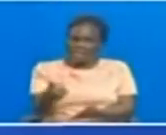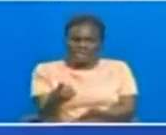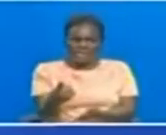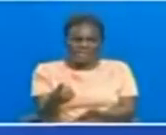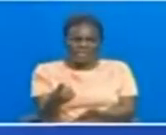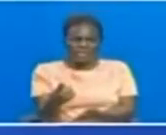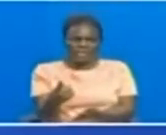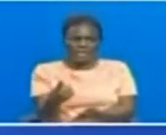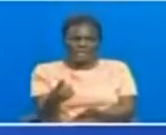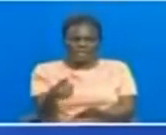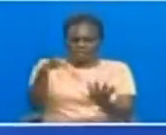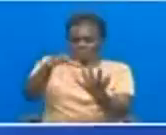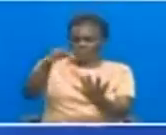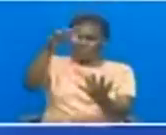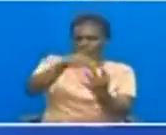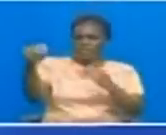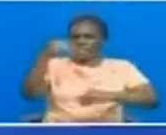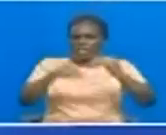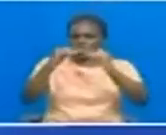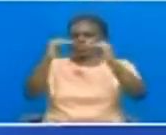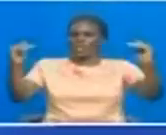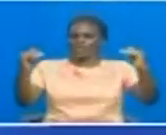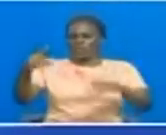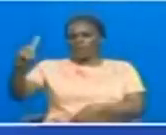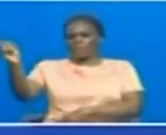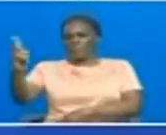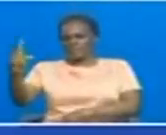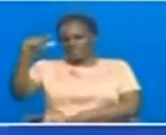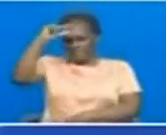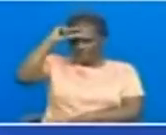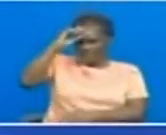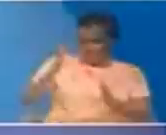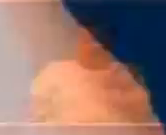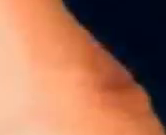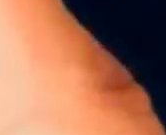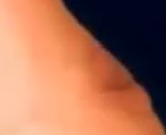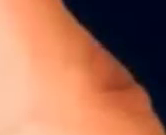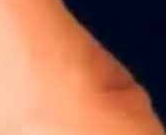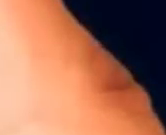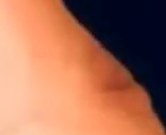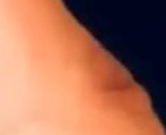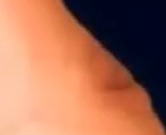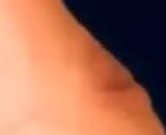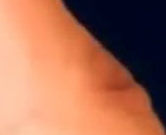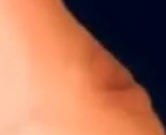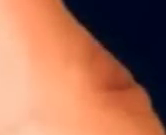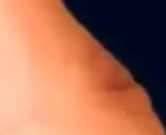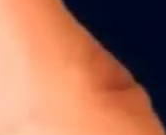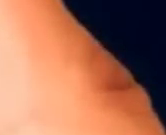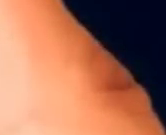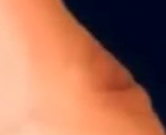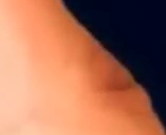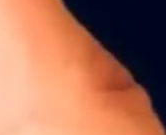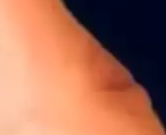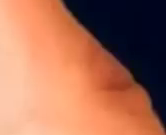we go. So please choose the election level. Sure. Then you have the president, governor, senator, member of parliament, and member of the county assembly. Sure.